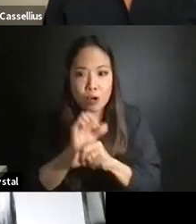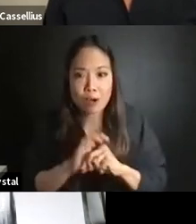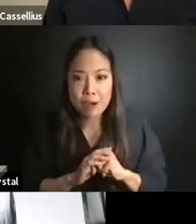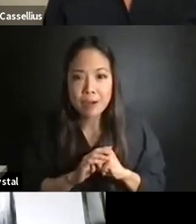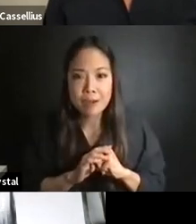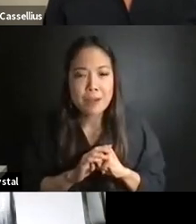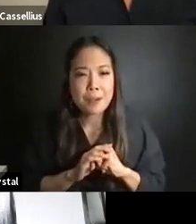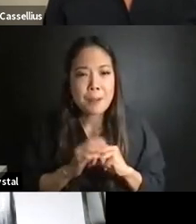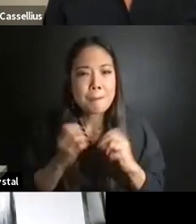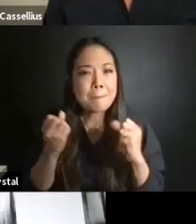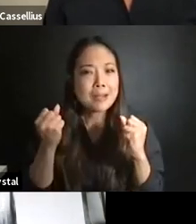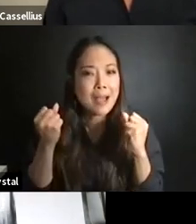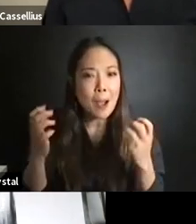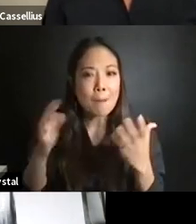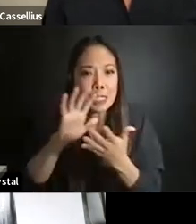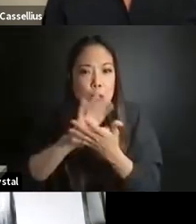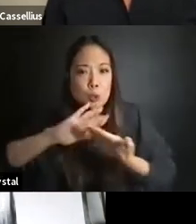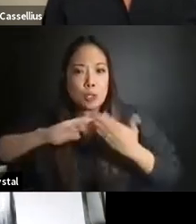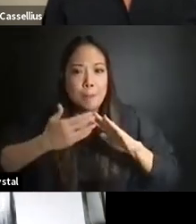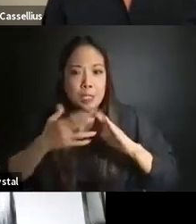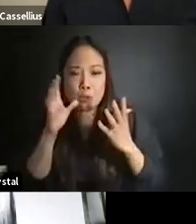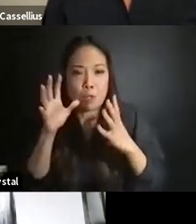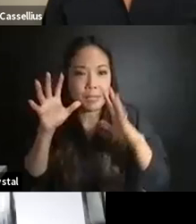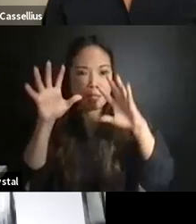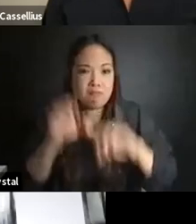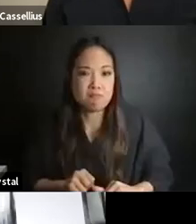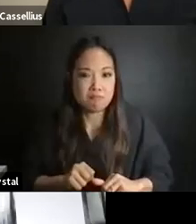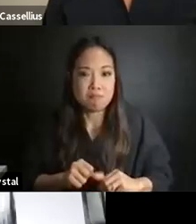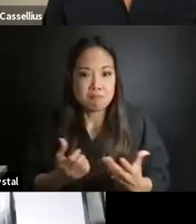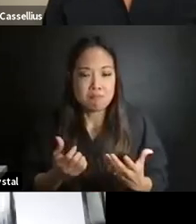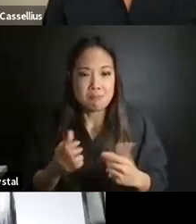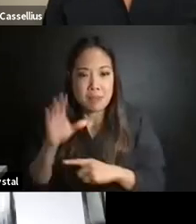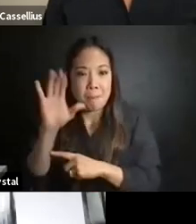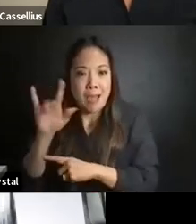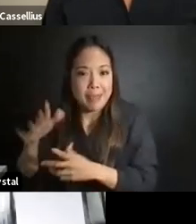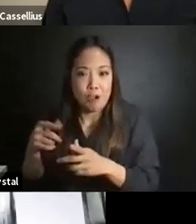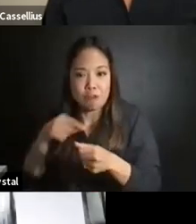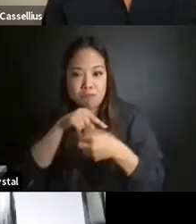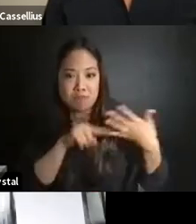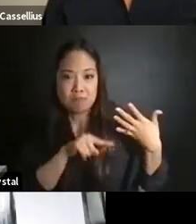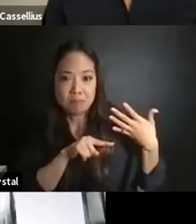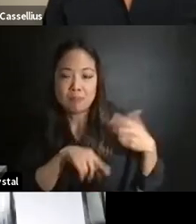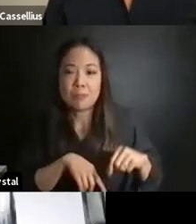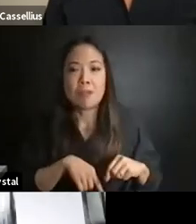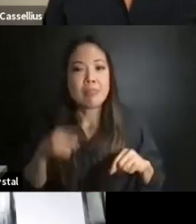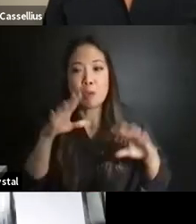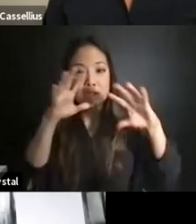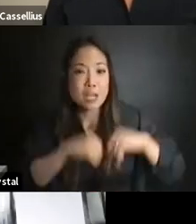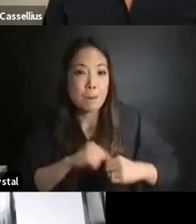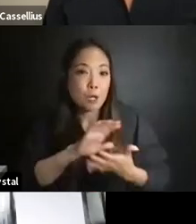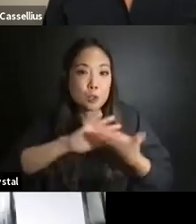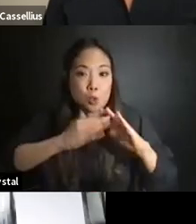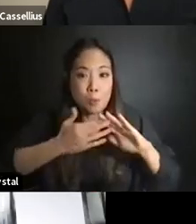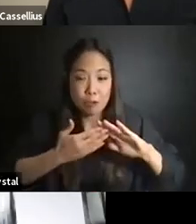designated swing space this means you will tear apart school communities followed by duplicitous terms laments of